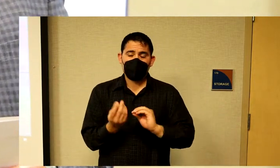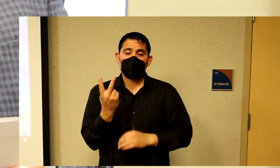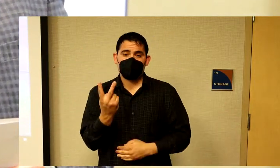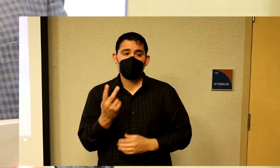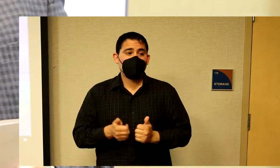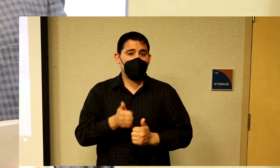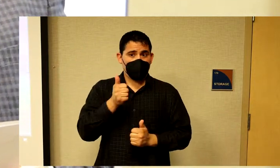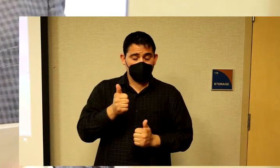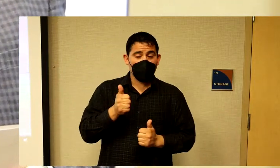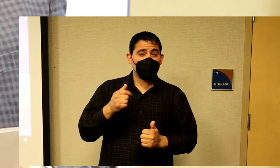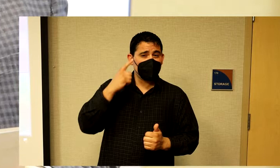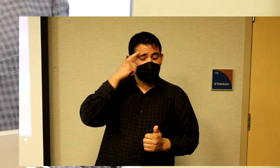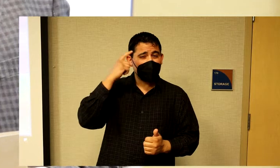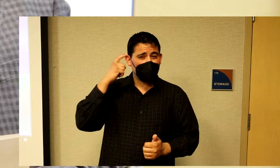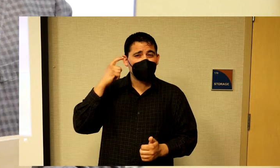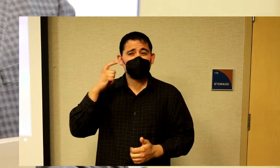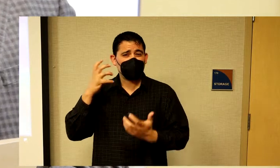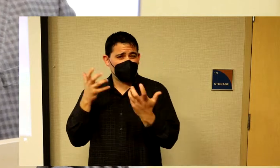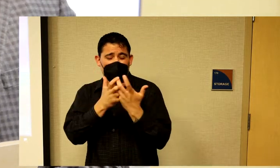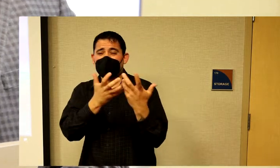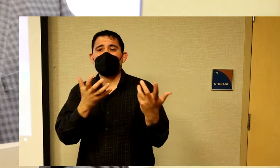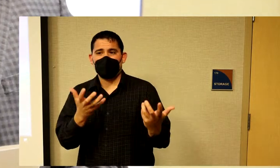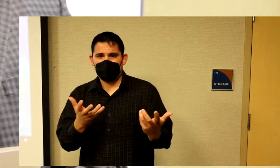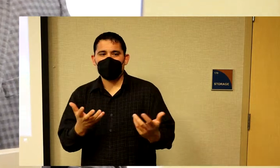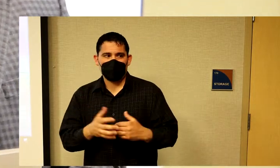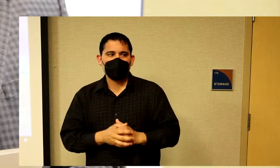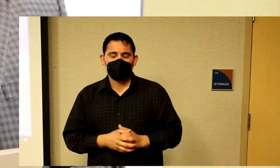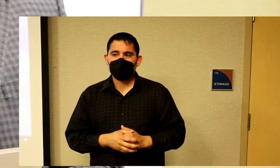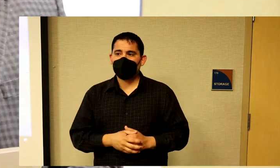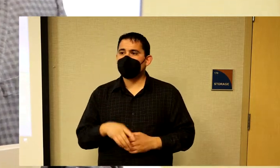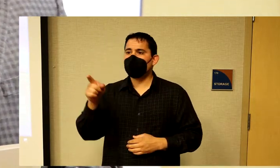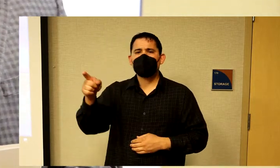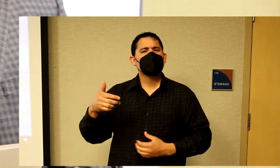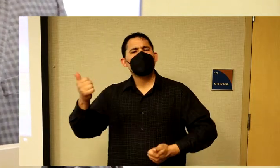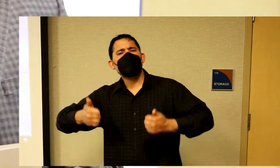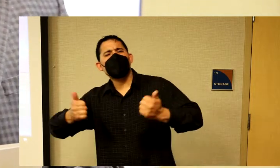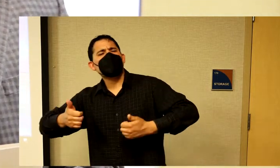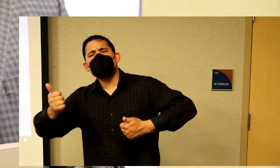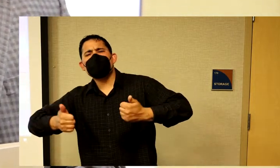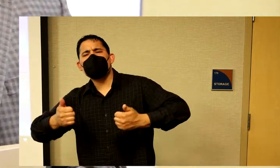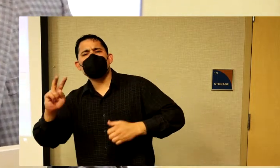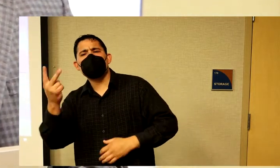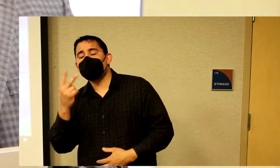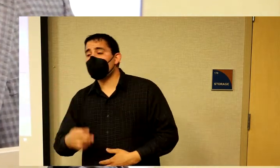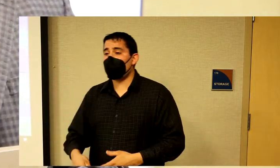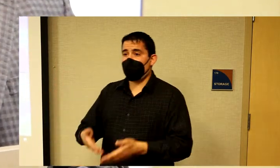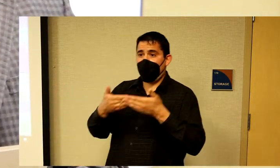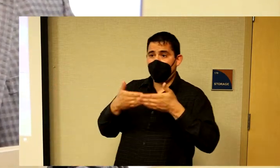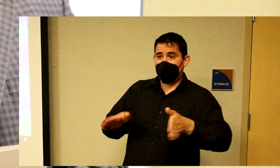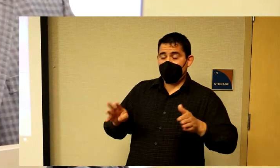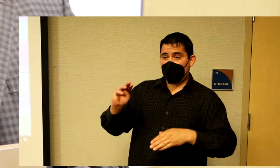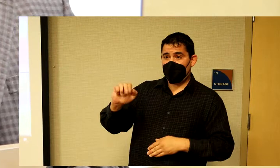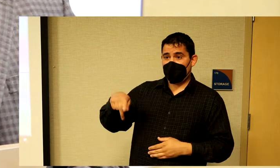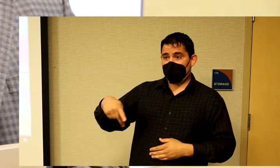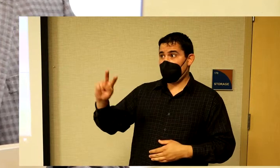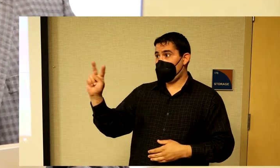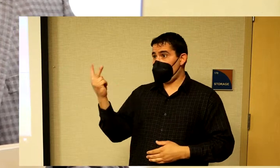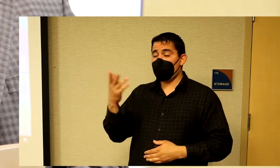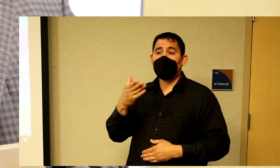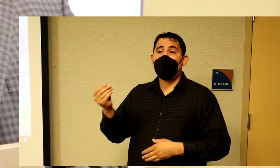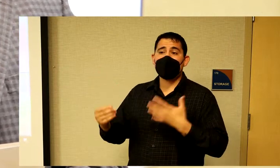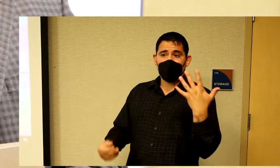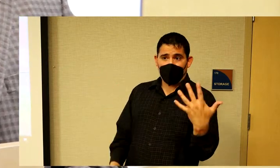most sense potentially. I'm sorry, which 2? Public map 2 and map 5.